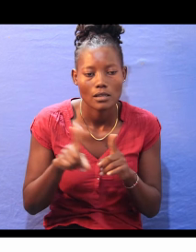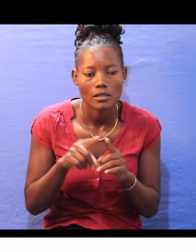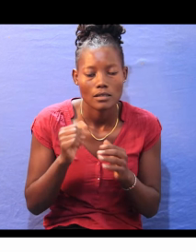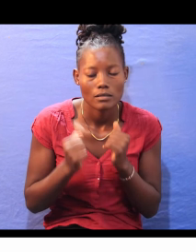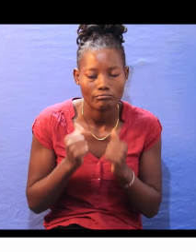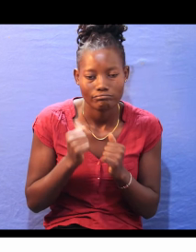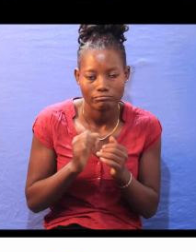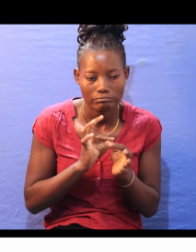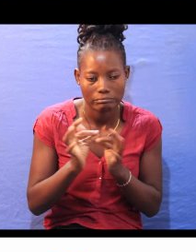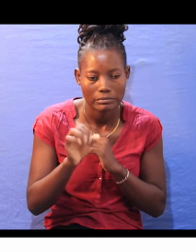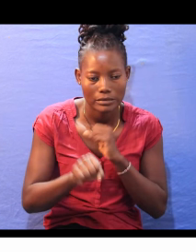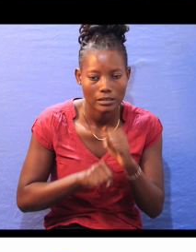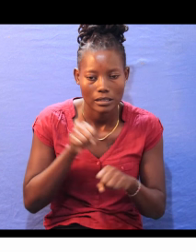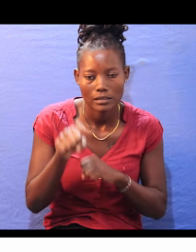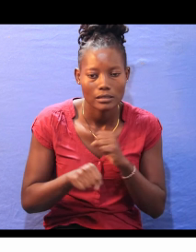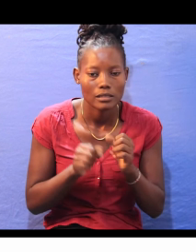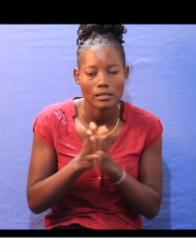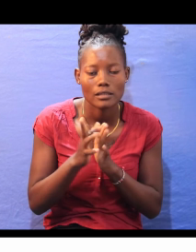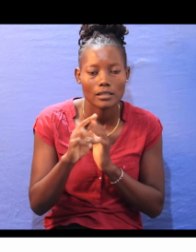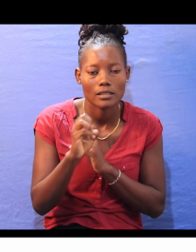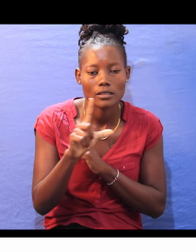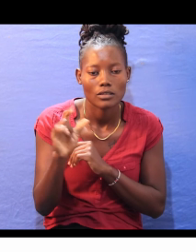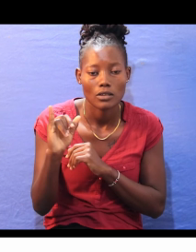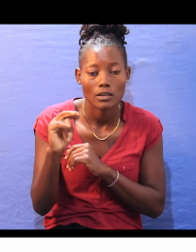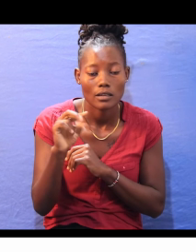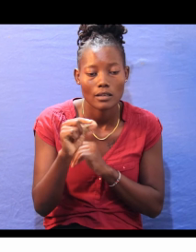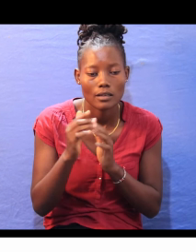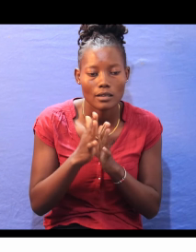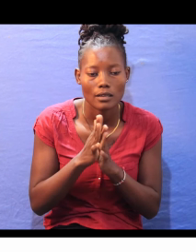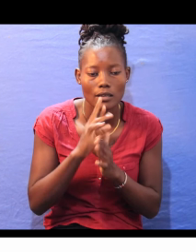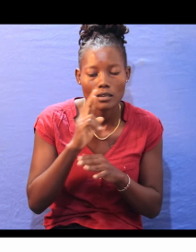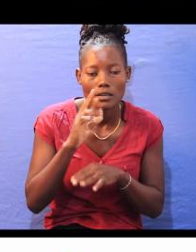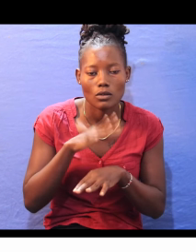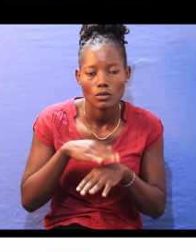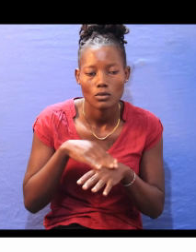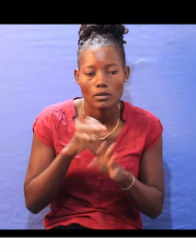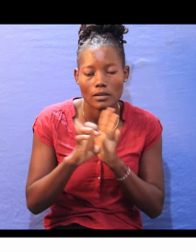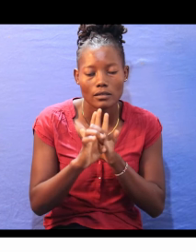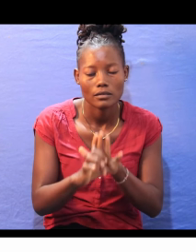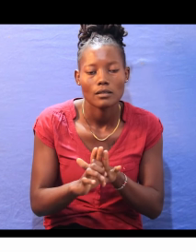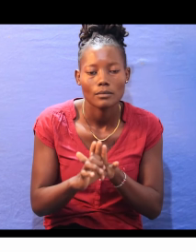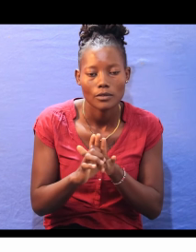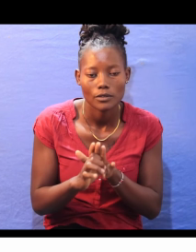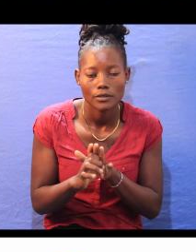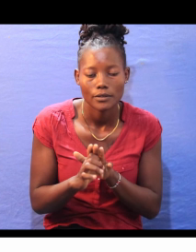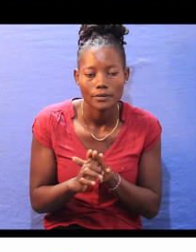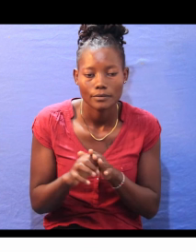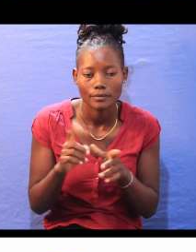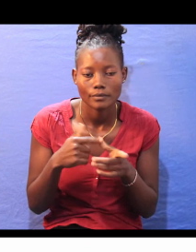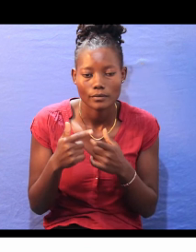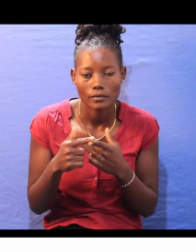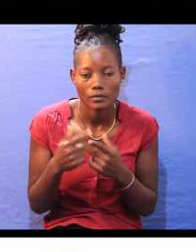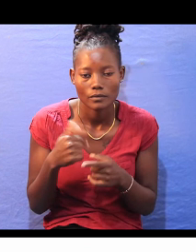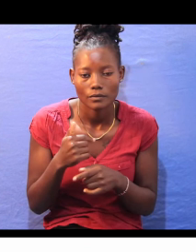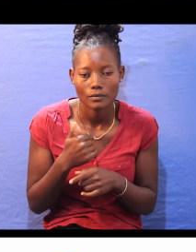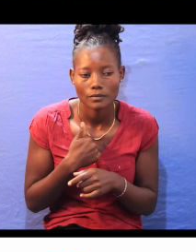degree, cycling and rowing are great examples of our local muscular endurance. And then